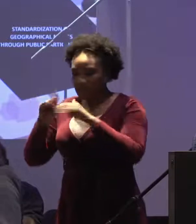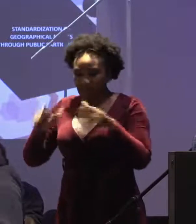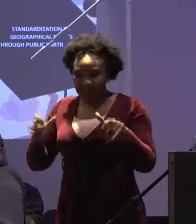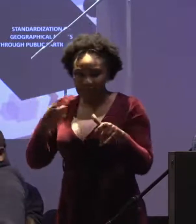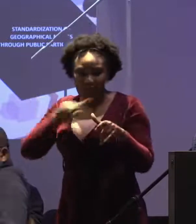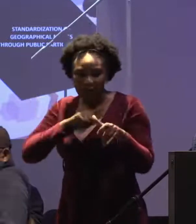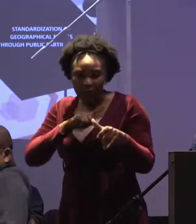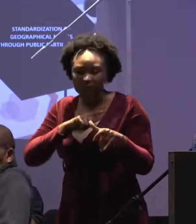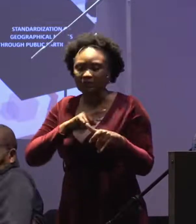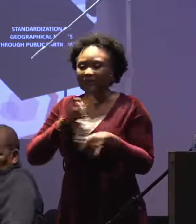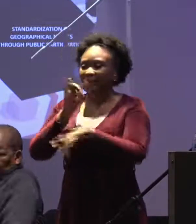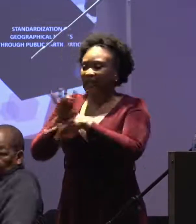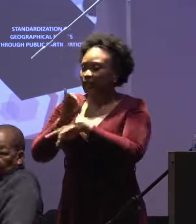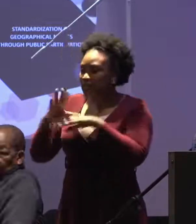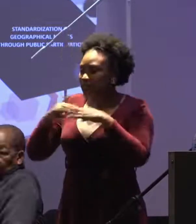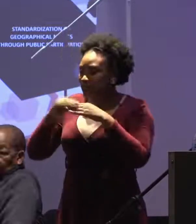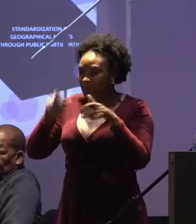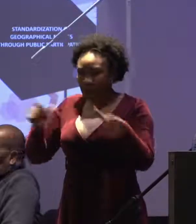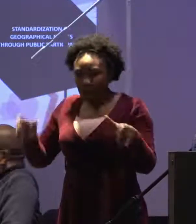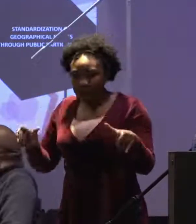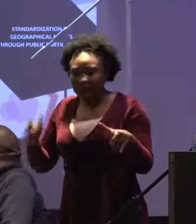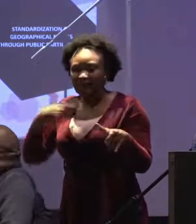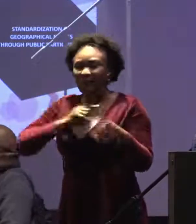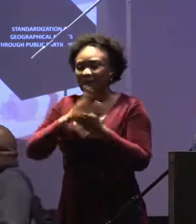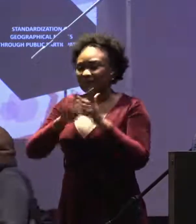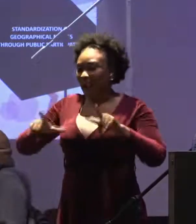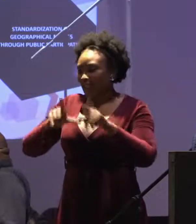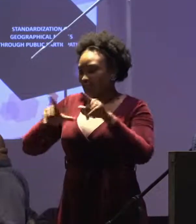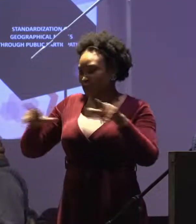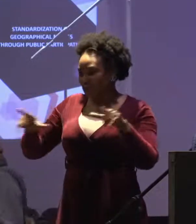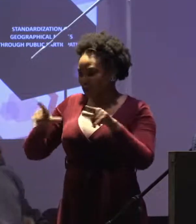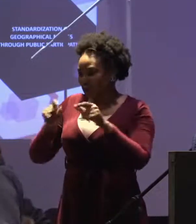council members, to our sign language